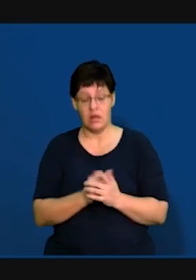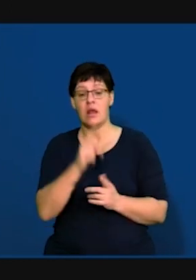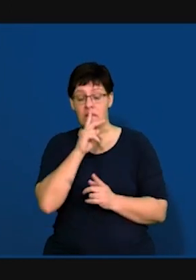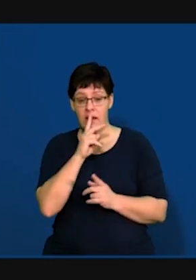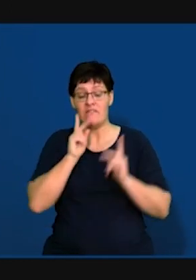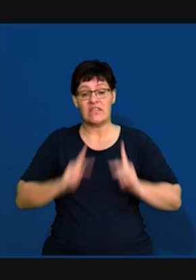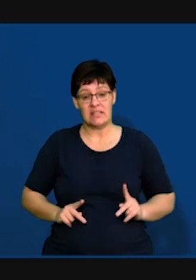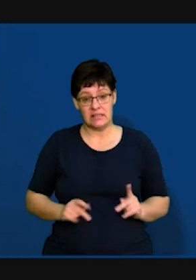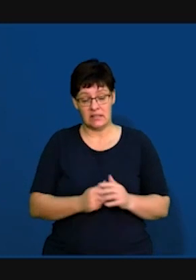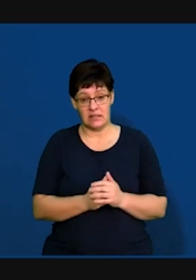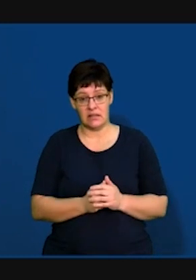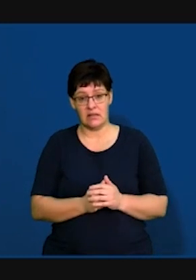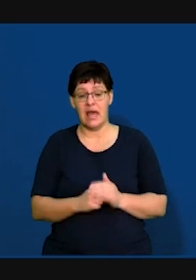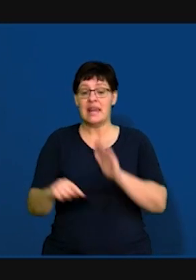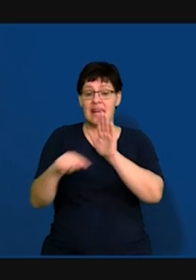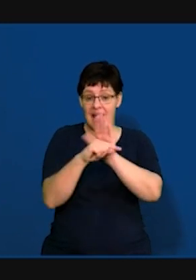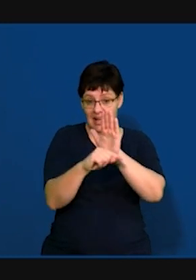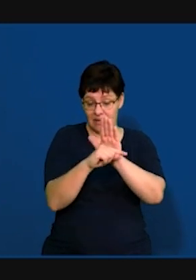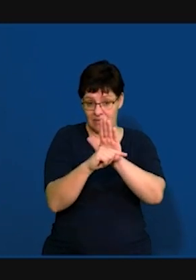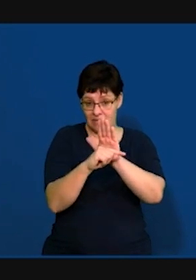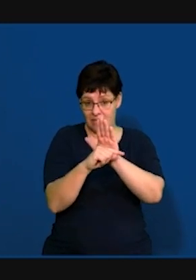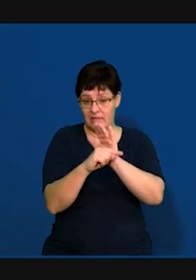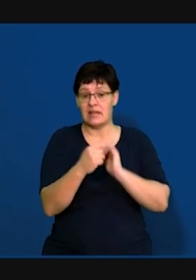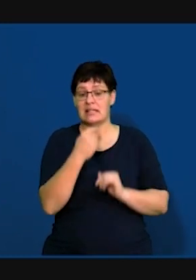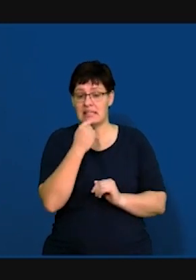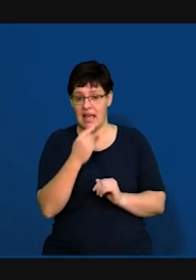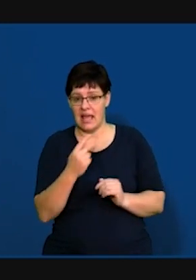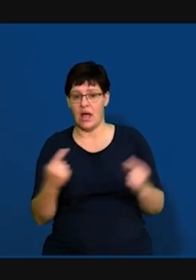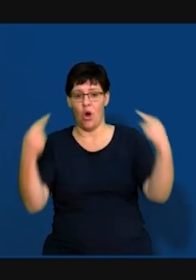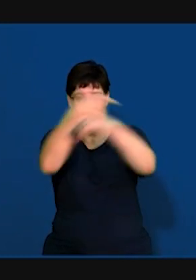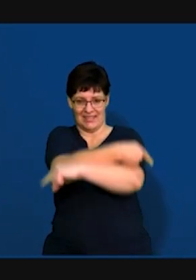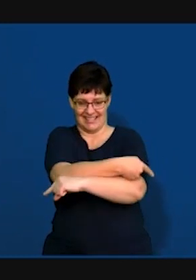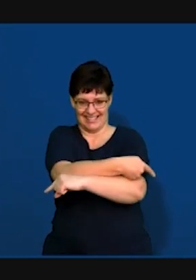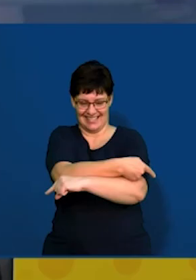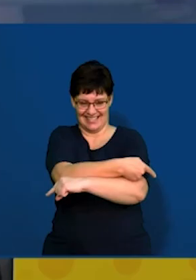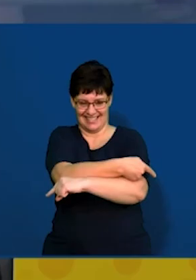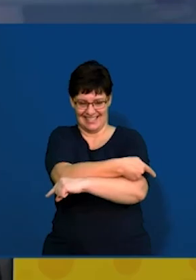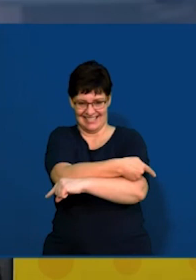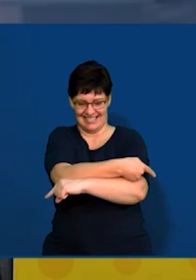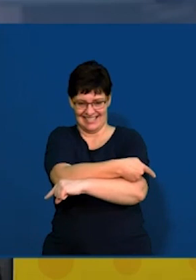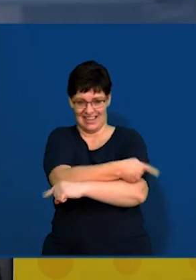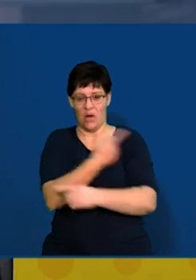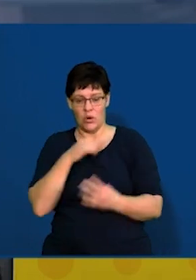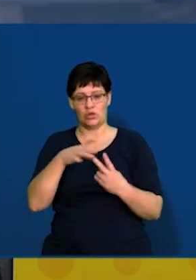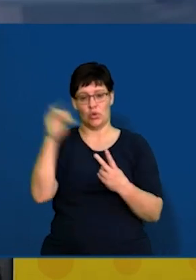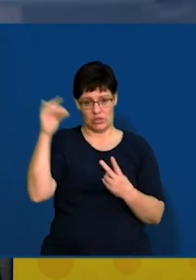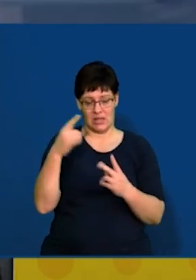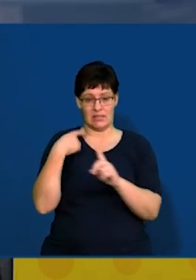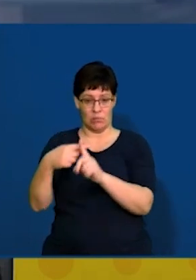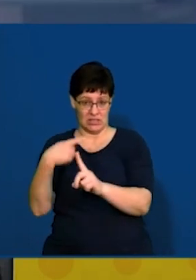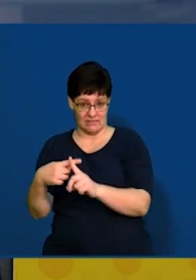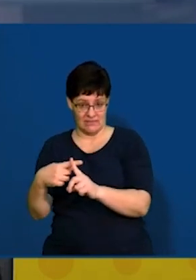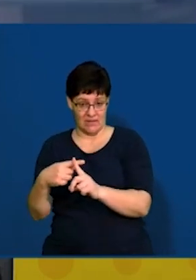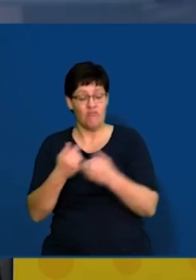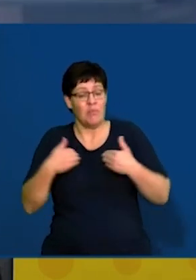physics, the negative suggests the opposite of the direction that we chose as positive from the